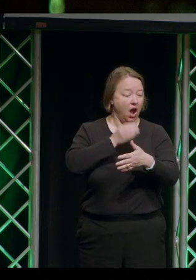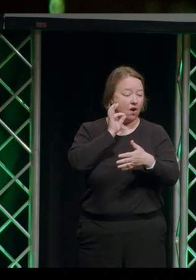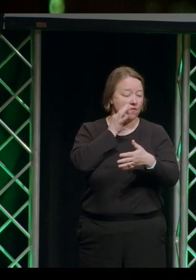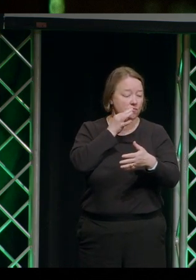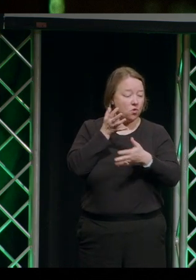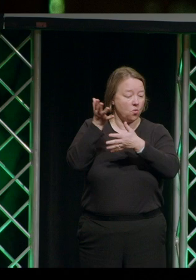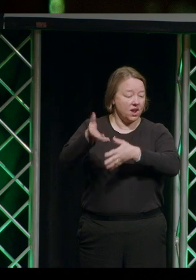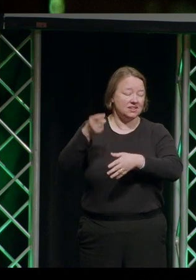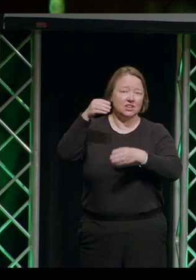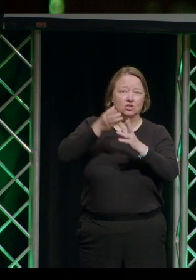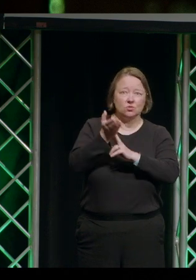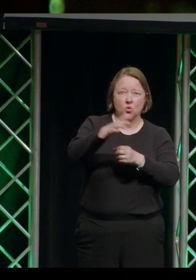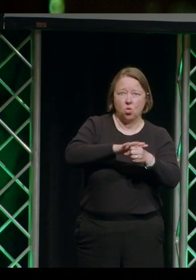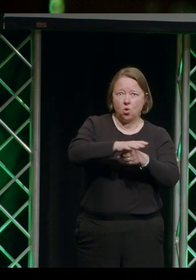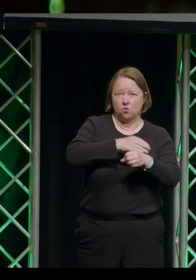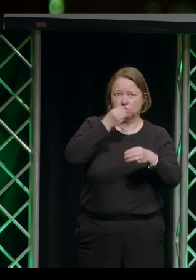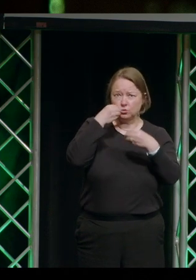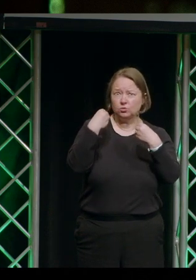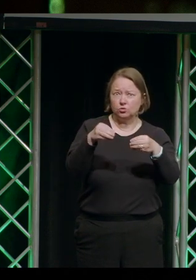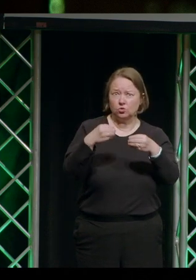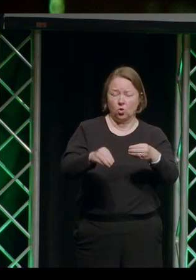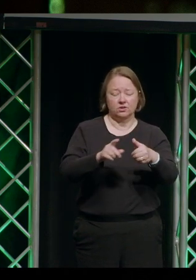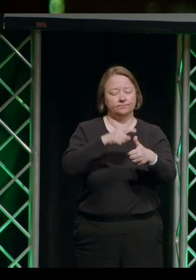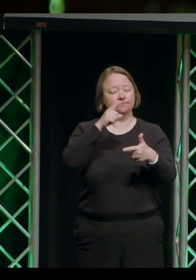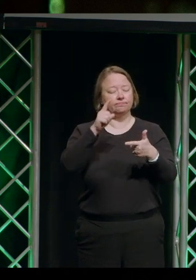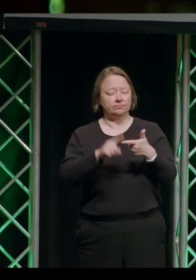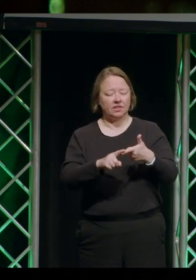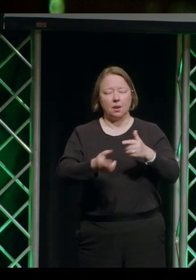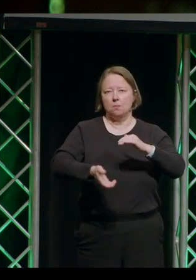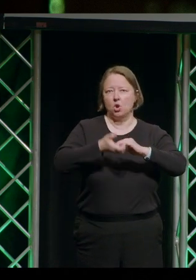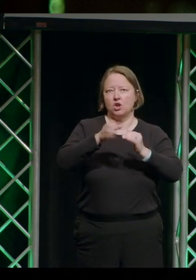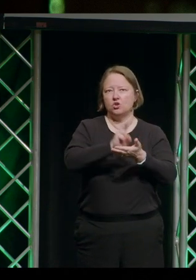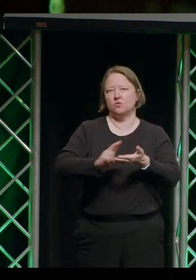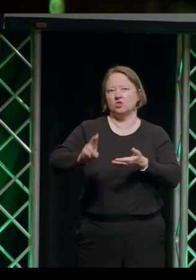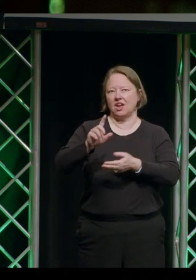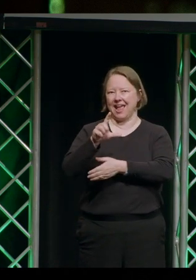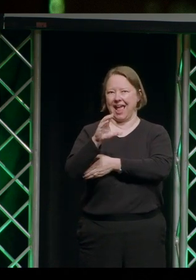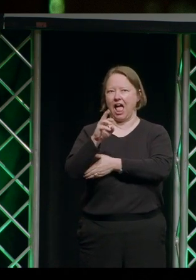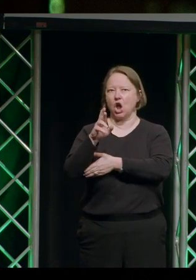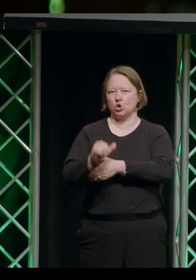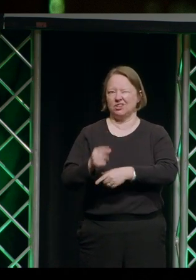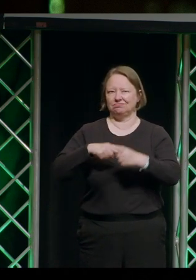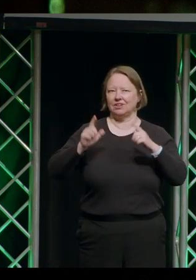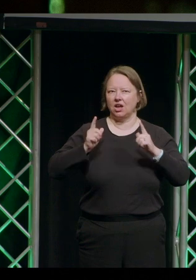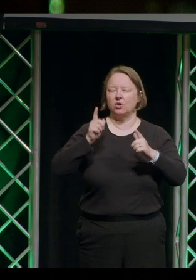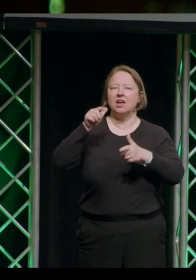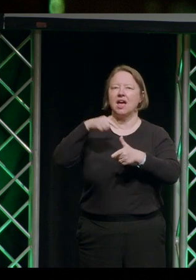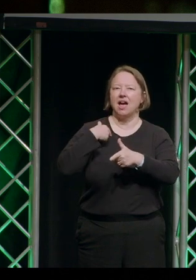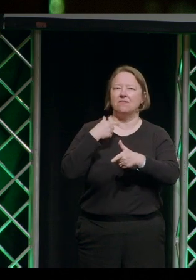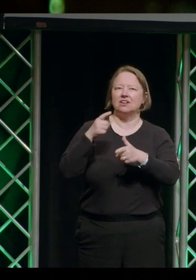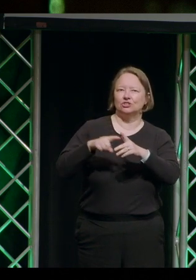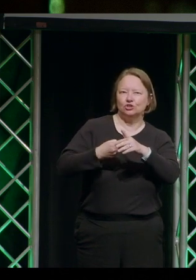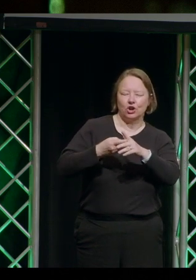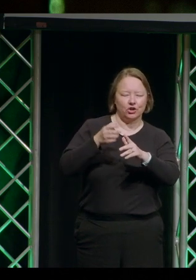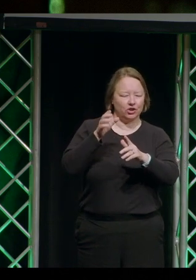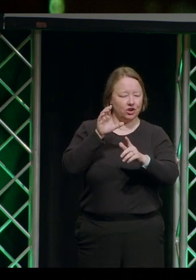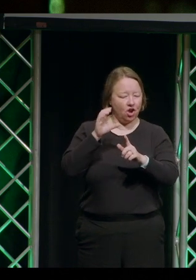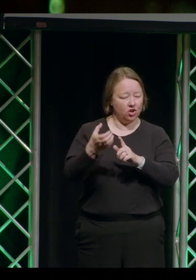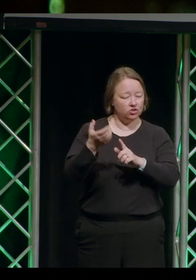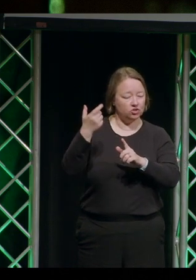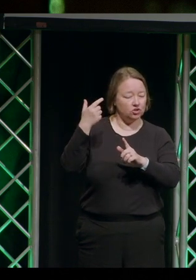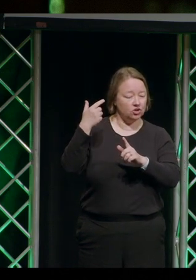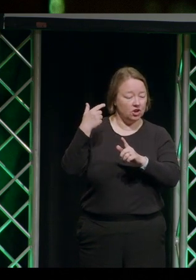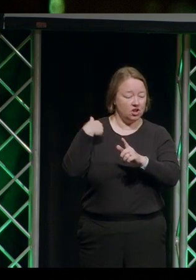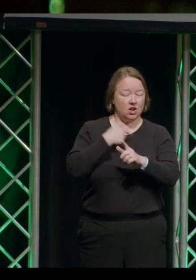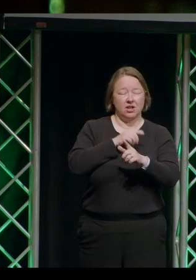partners at local grocery stores. Next, a partner at the University of Calgary donated a starter culture, which gives us a continual source of